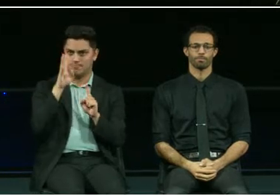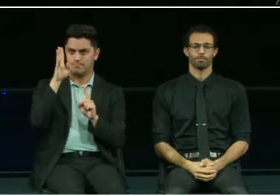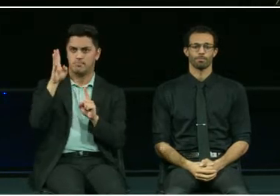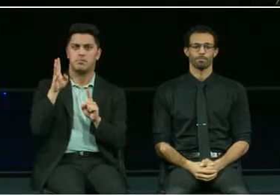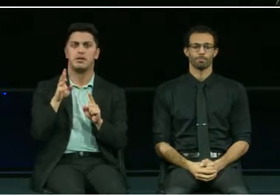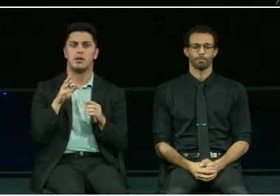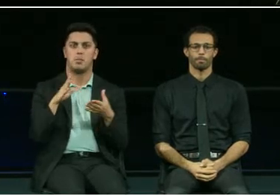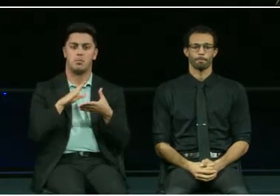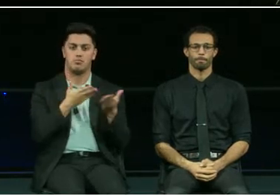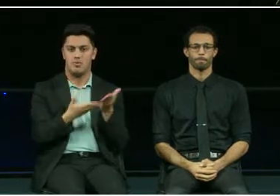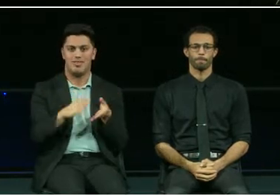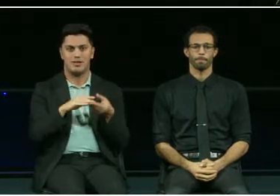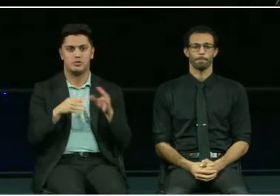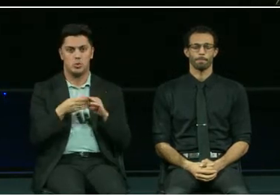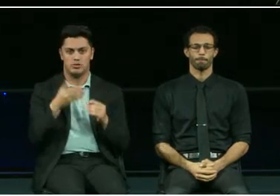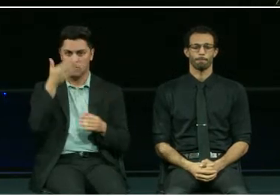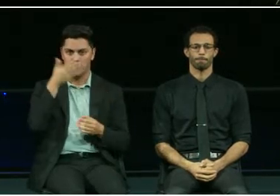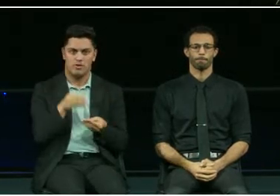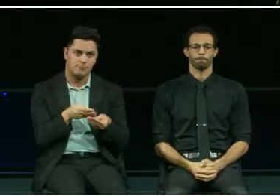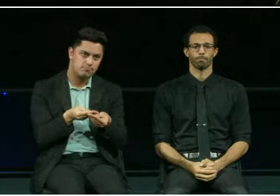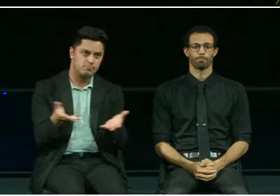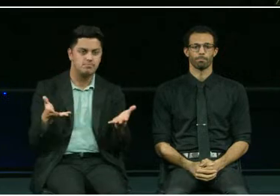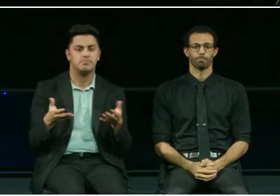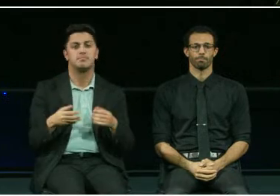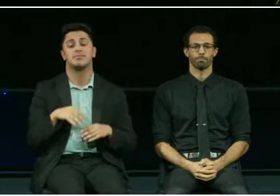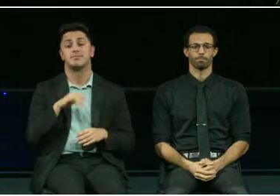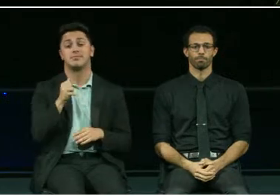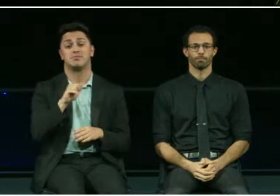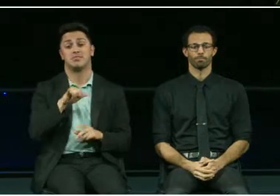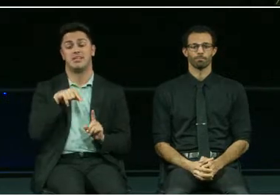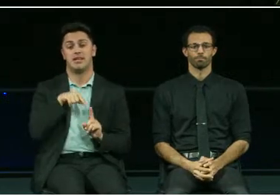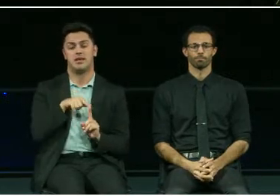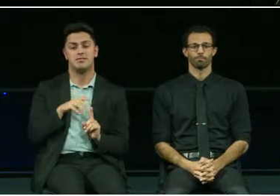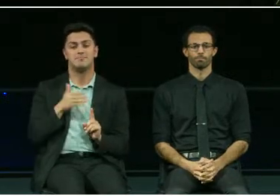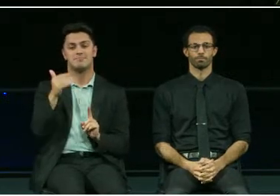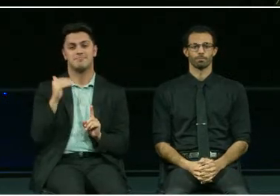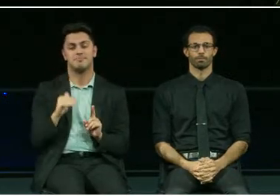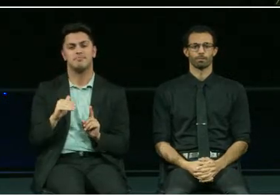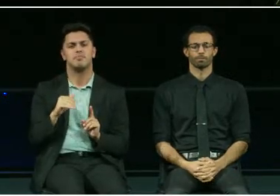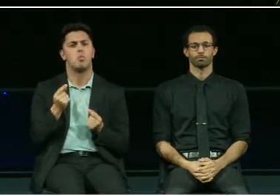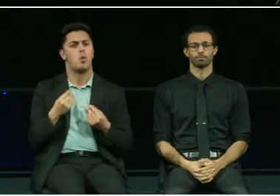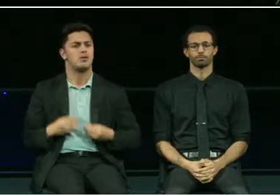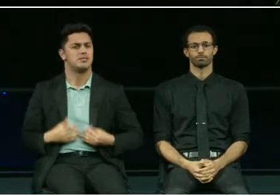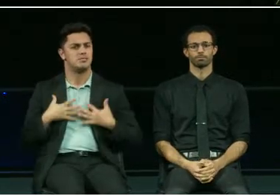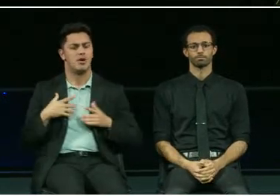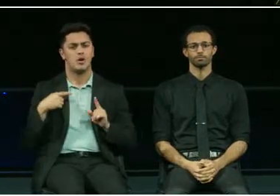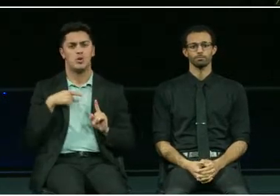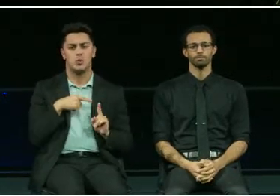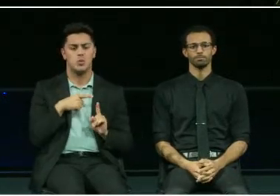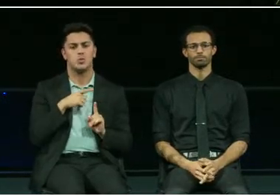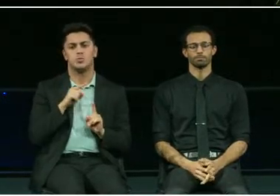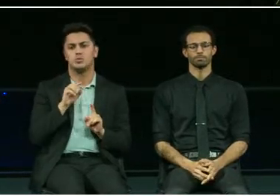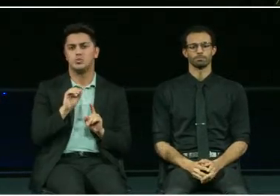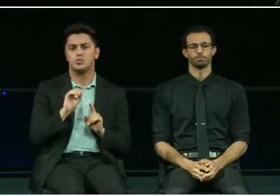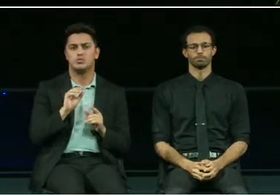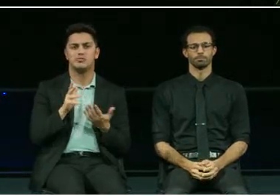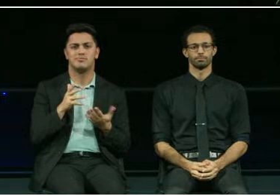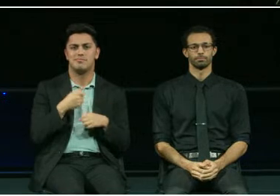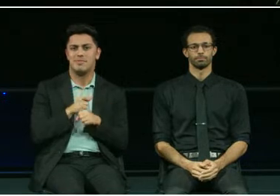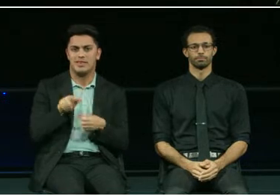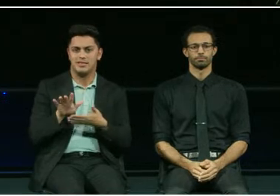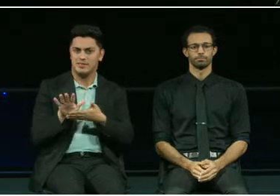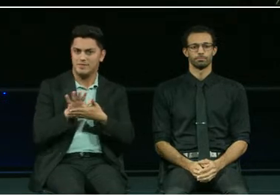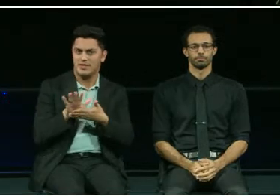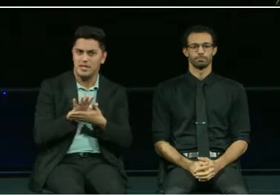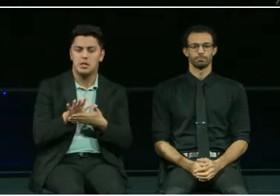forefront. Thank you. And Jay, this is, I suppose, what inspired you to make this